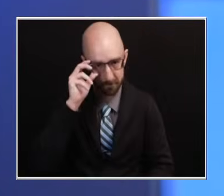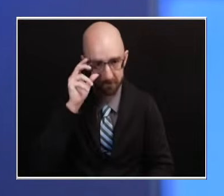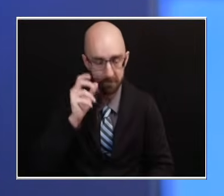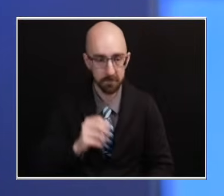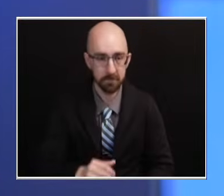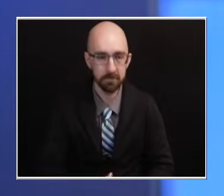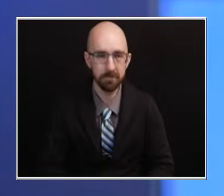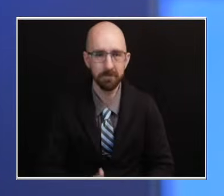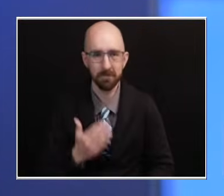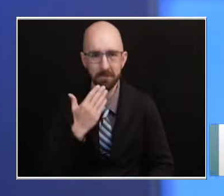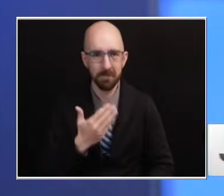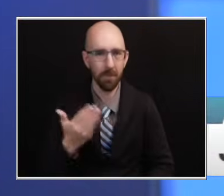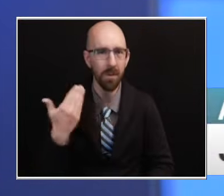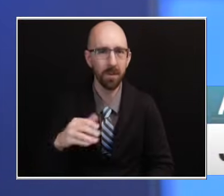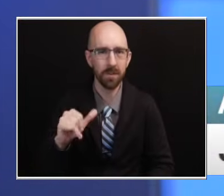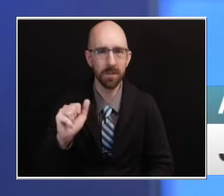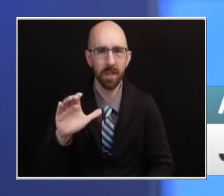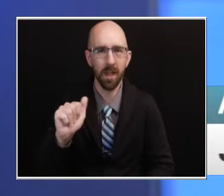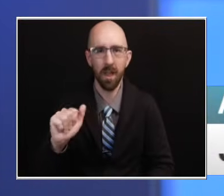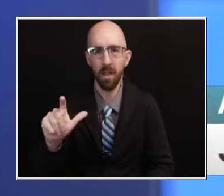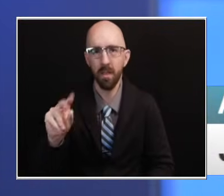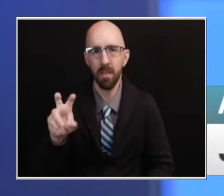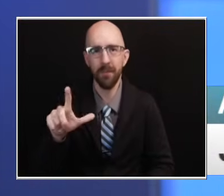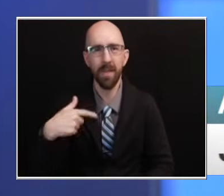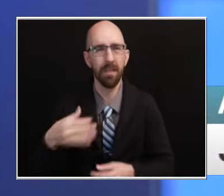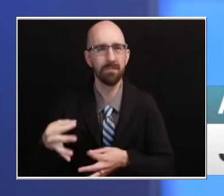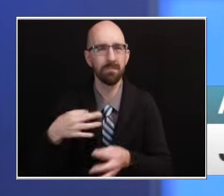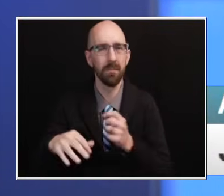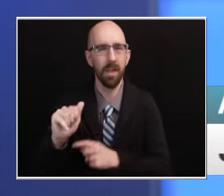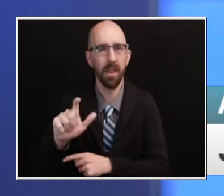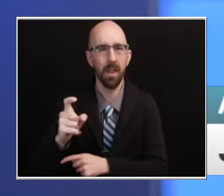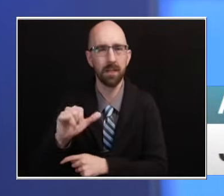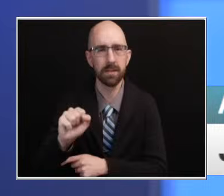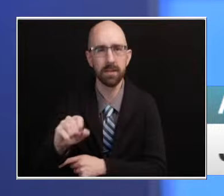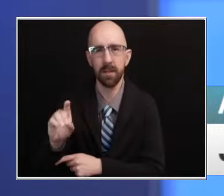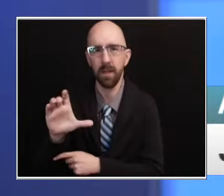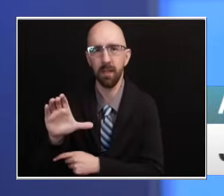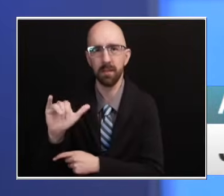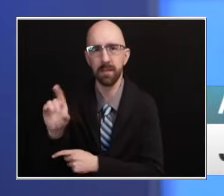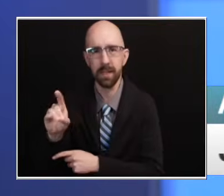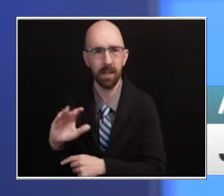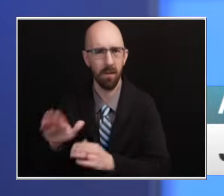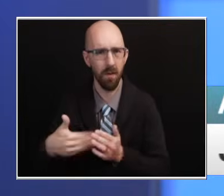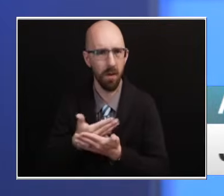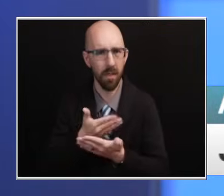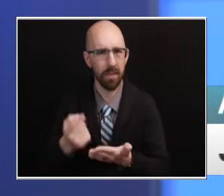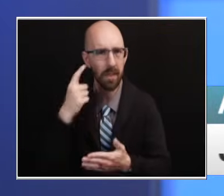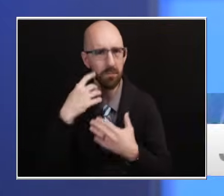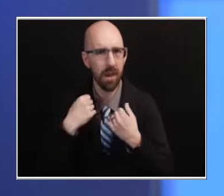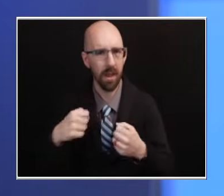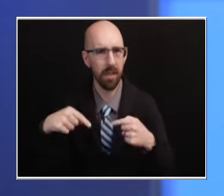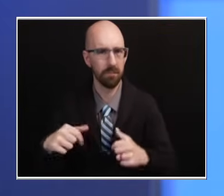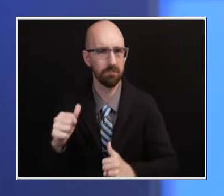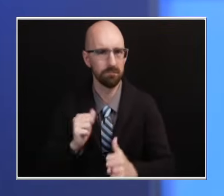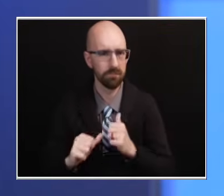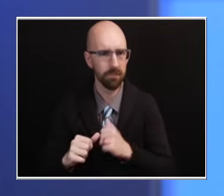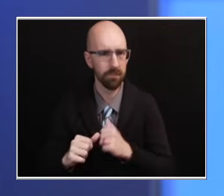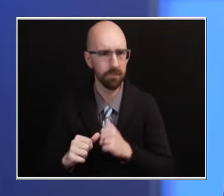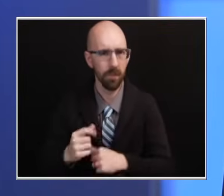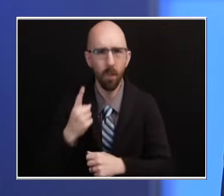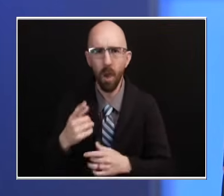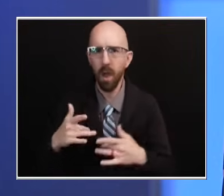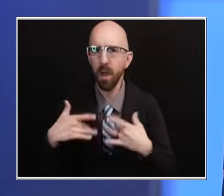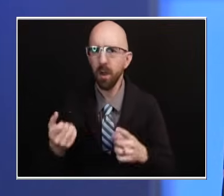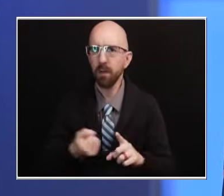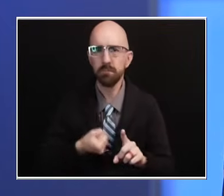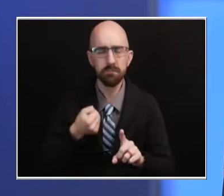Good morning. I'm Jessica Lovell in for Alexis Del Cid this morning. Welcome to All Things Brain Health. One event turned Scott Miller's life